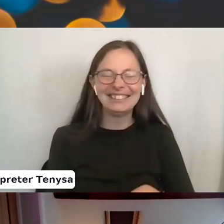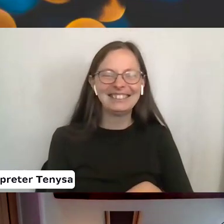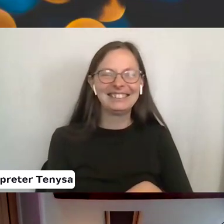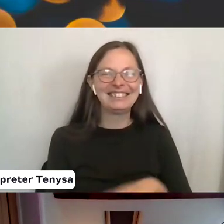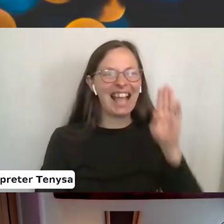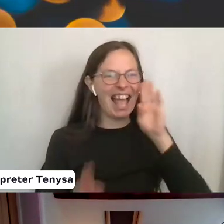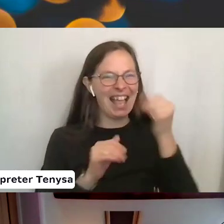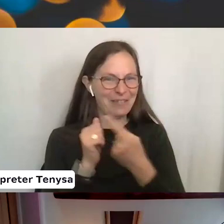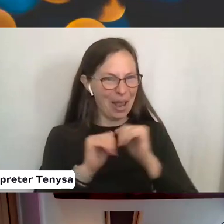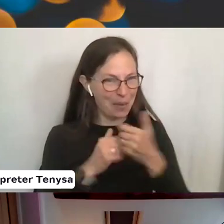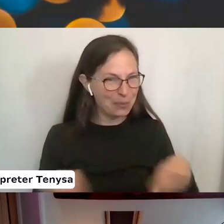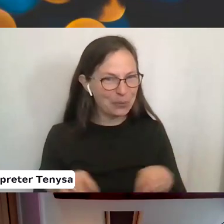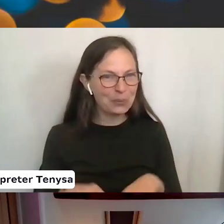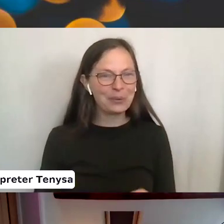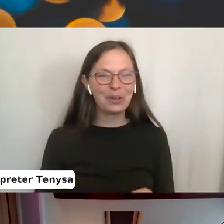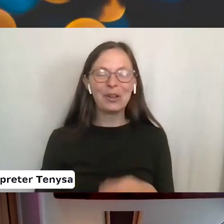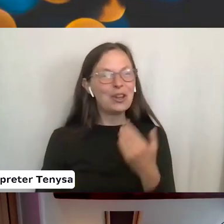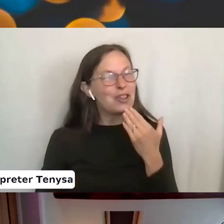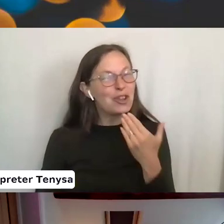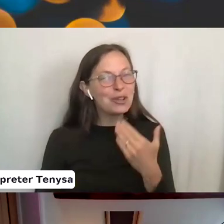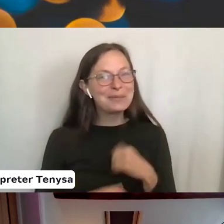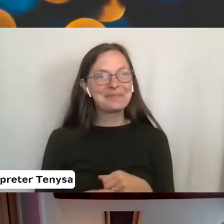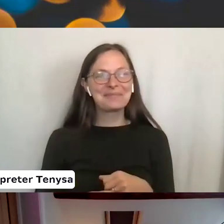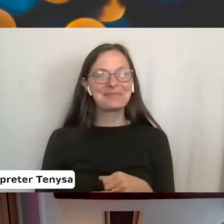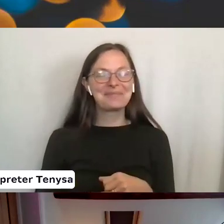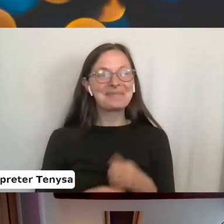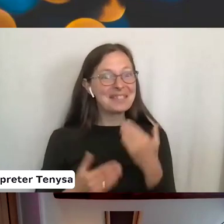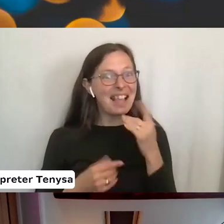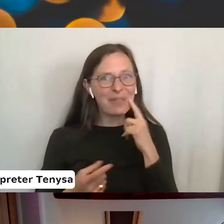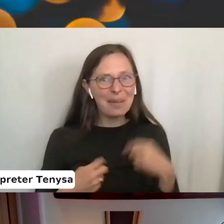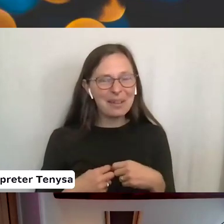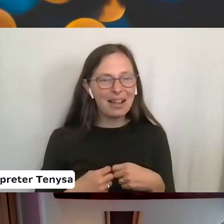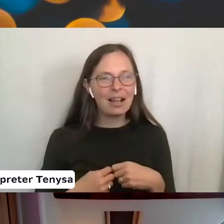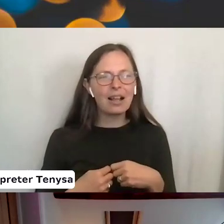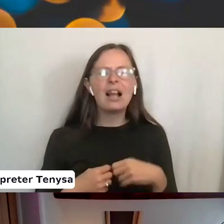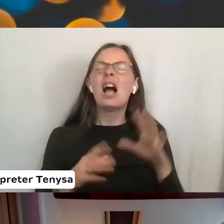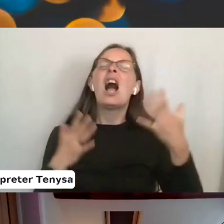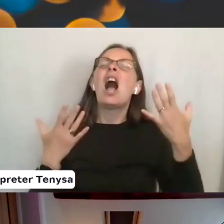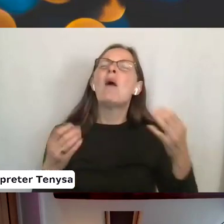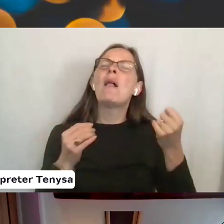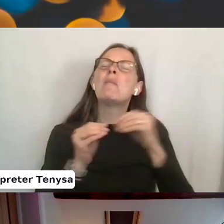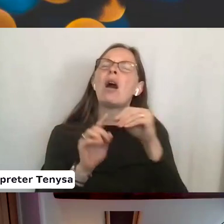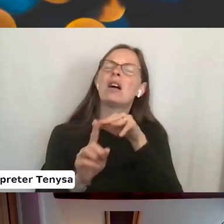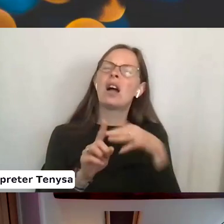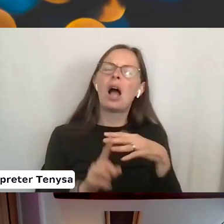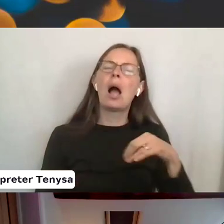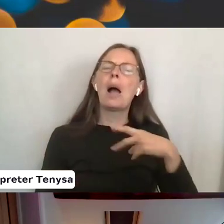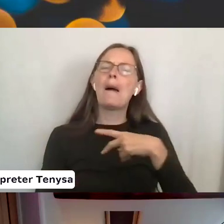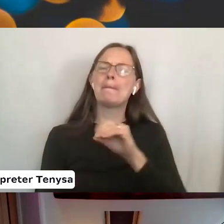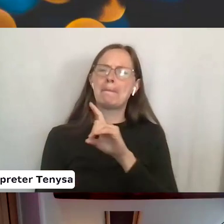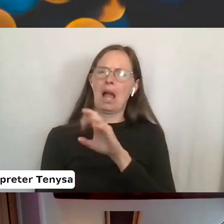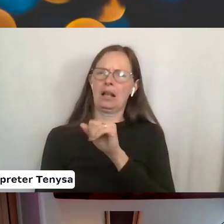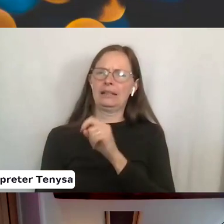Hi, everyone. How you all doing? Good. Thanks for being here. Context. Podcasting better than